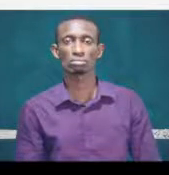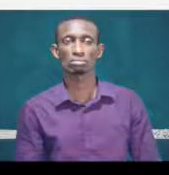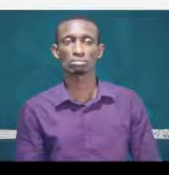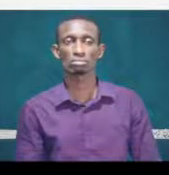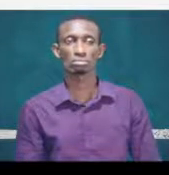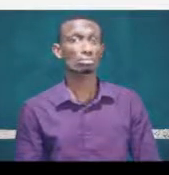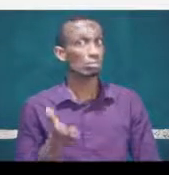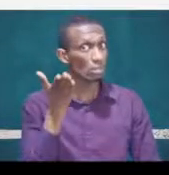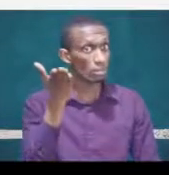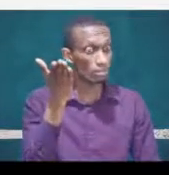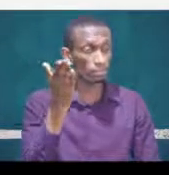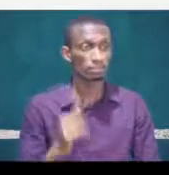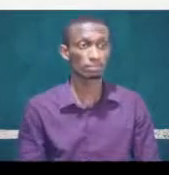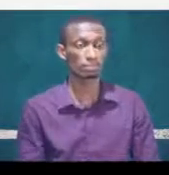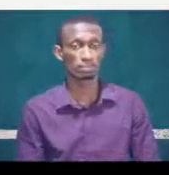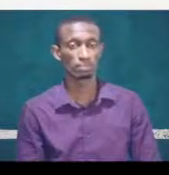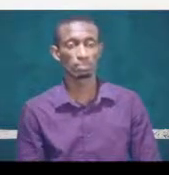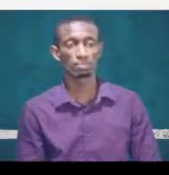That it's